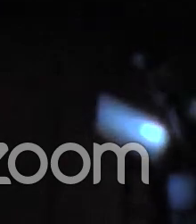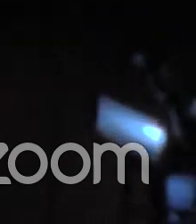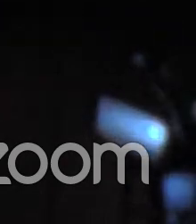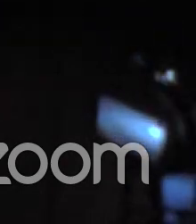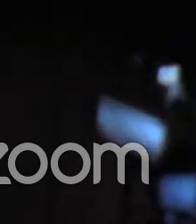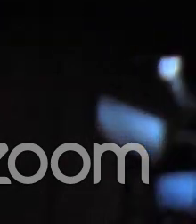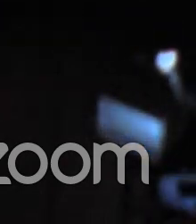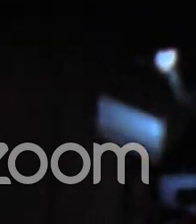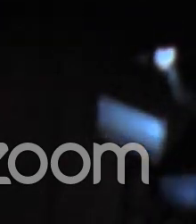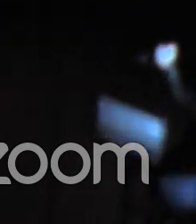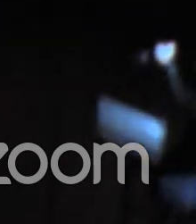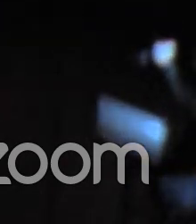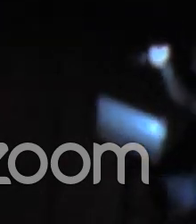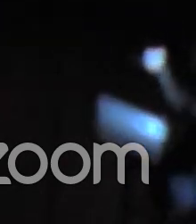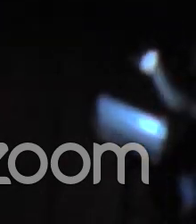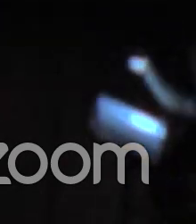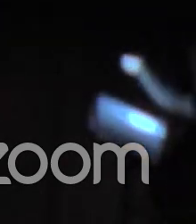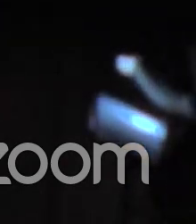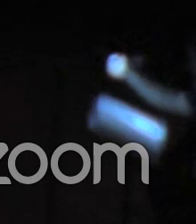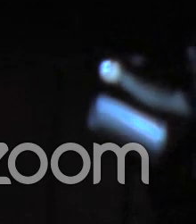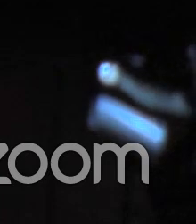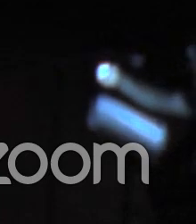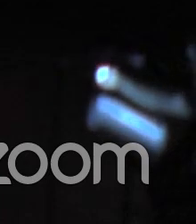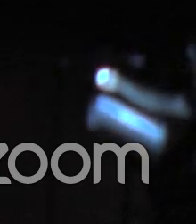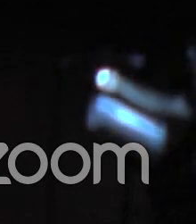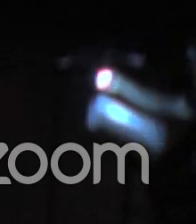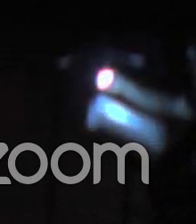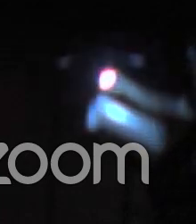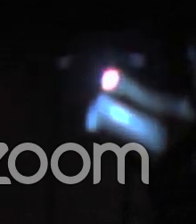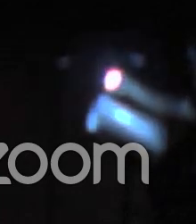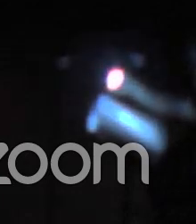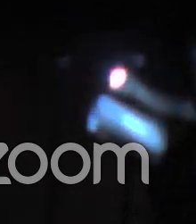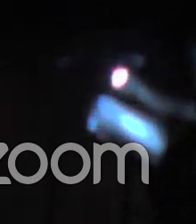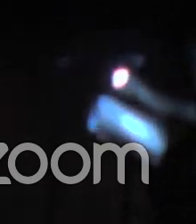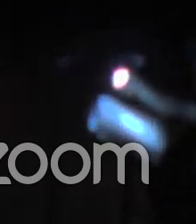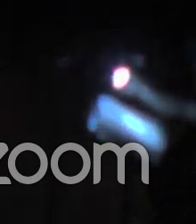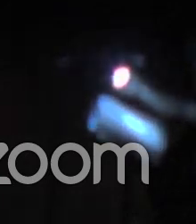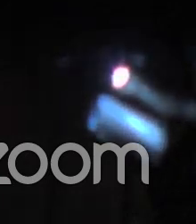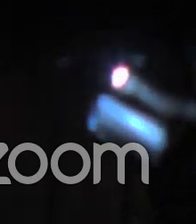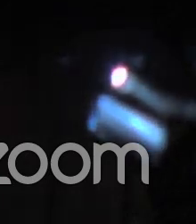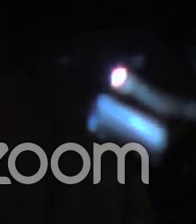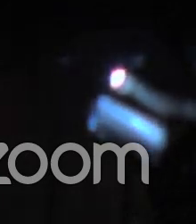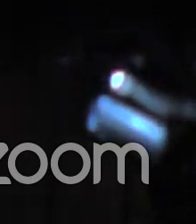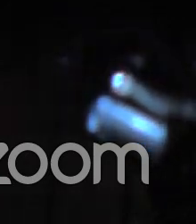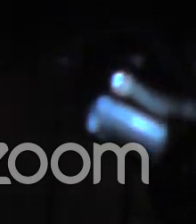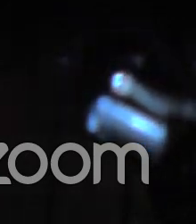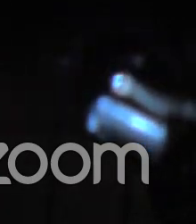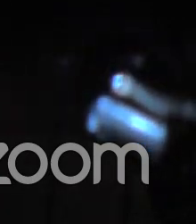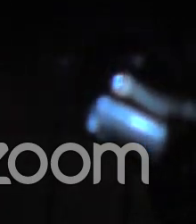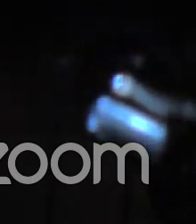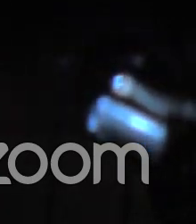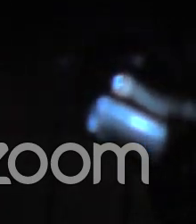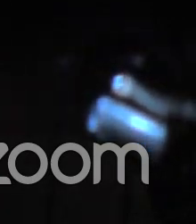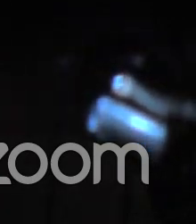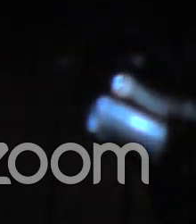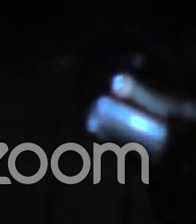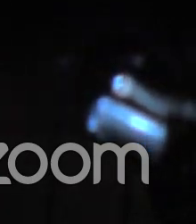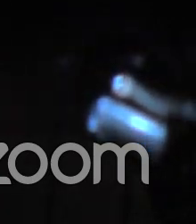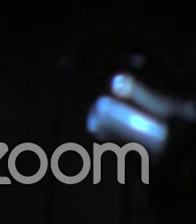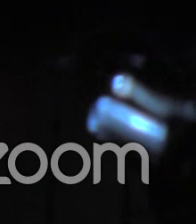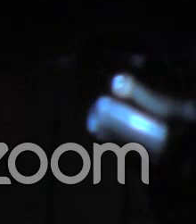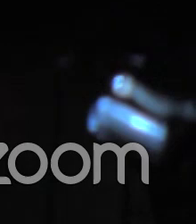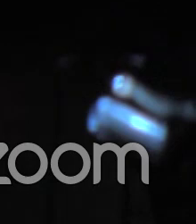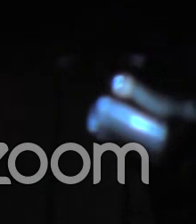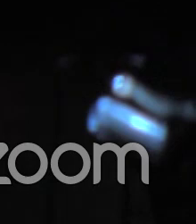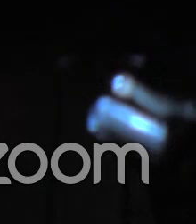us the woman looks towards the father and he begins to walk towards them the father and mother look towards each other then they